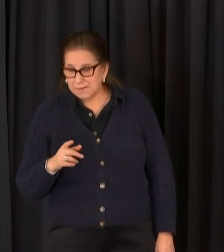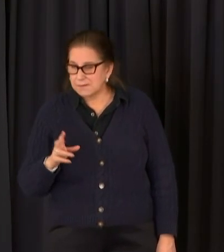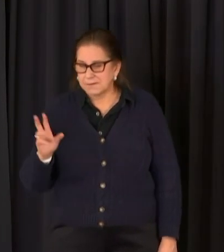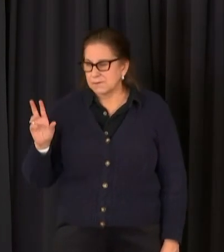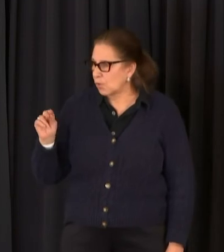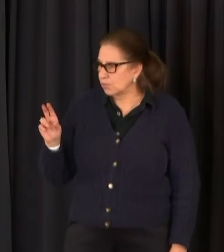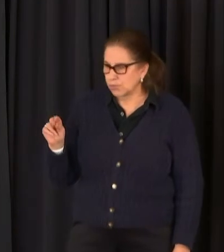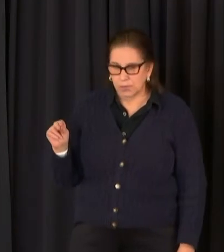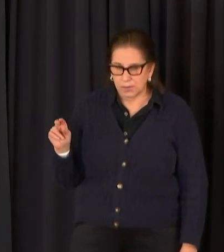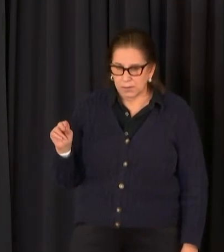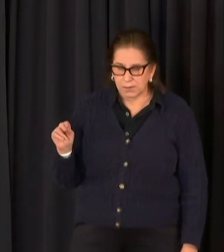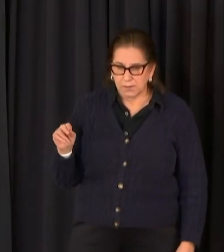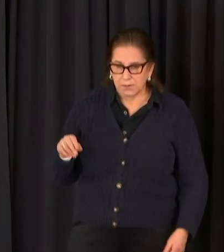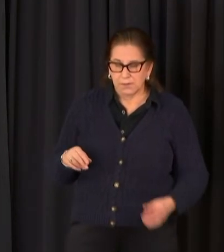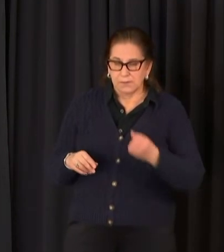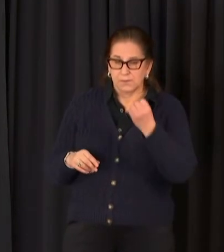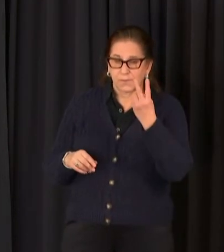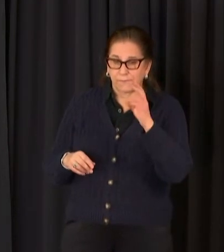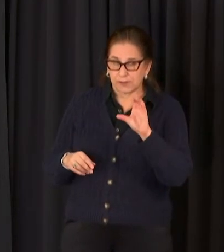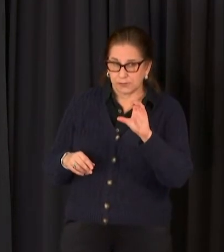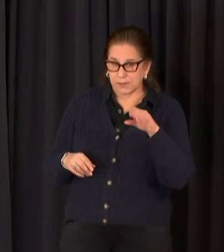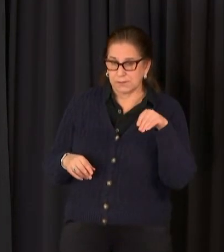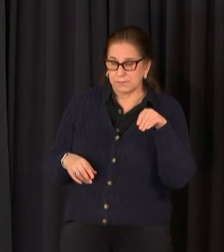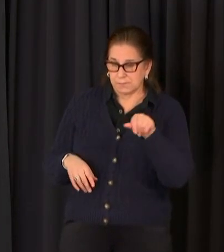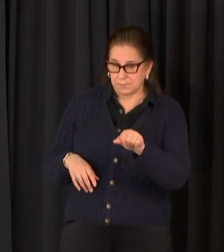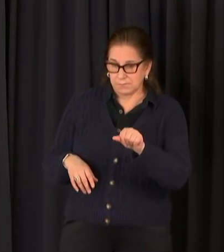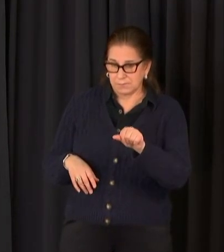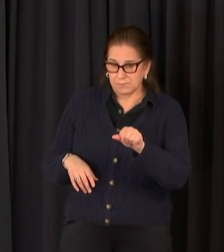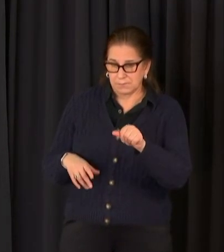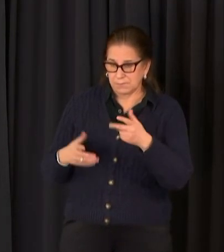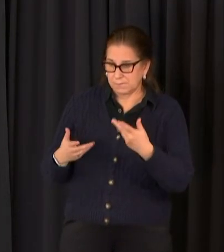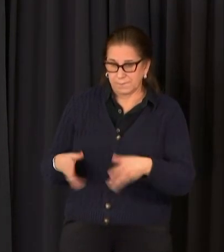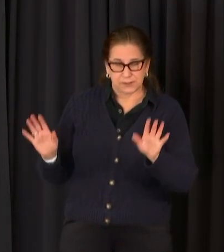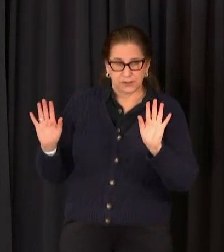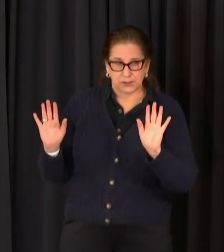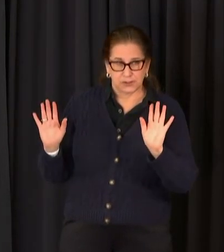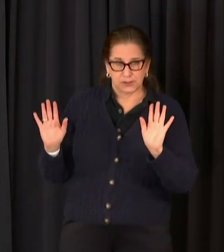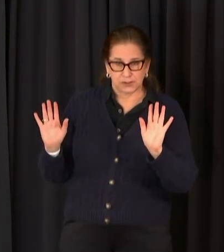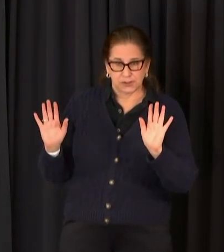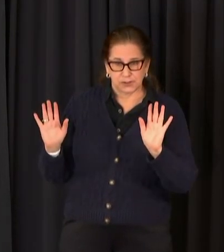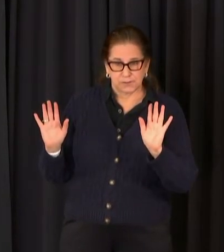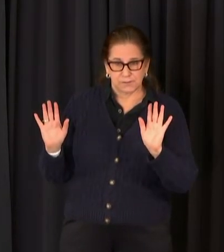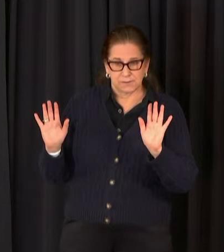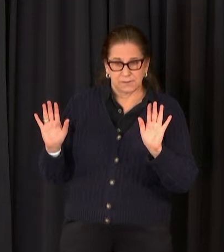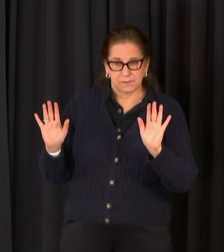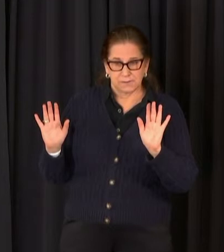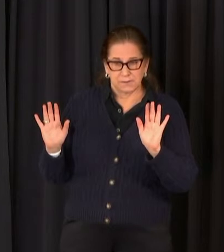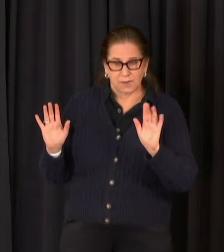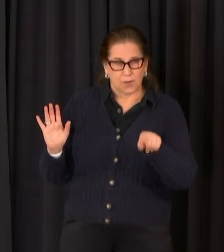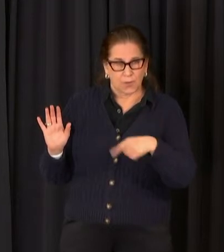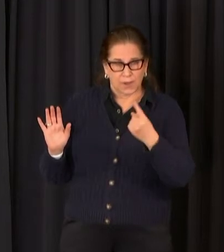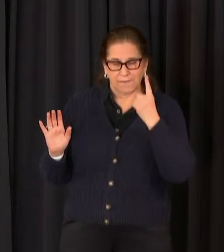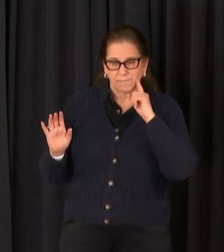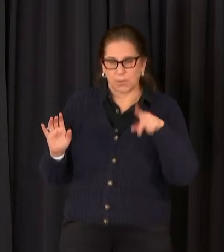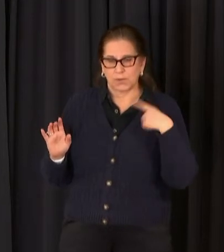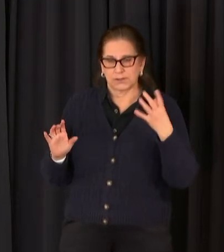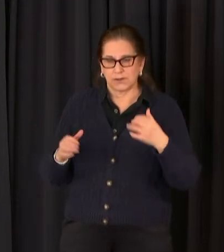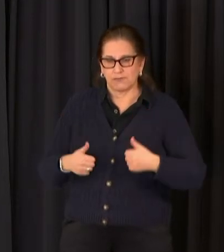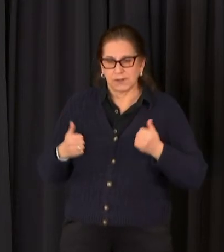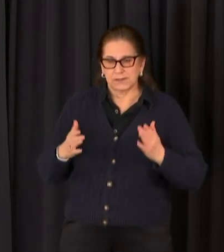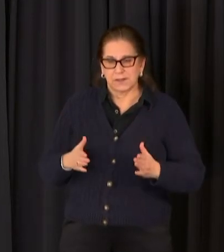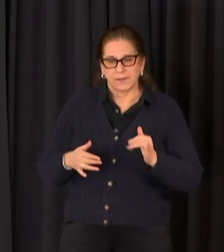No, the $1,200 PUA stimulus payment was just for DC residents. It was a created by- local,